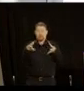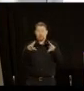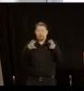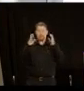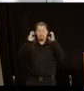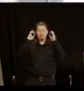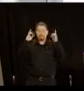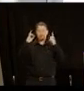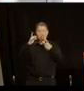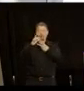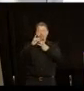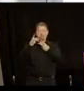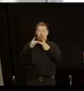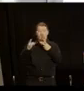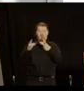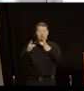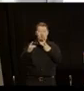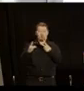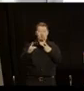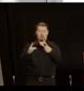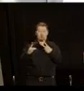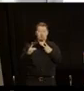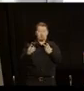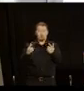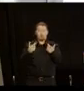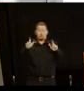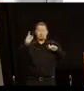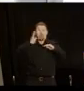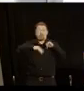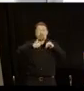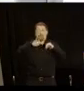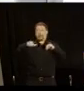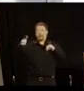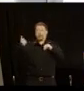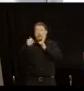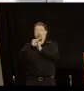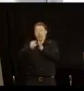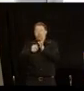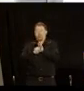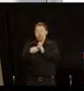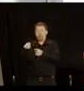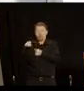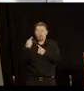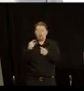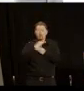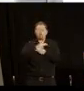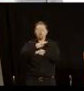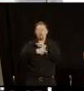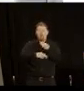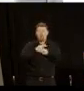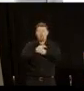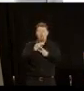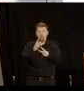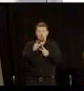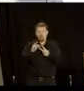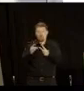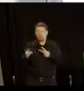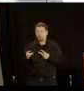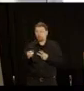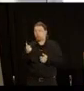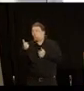choice in a way that no other state has been able to do yet. So really universal choice, significantly